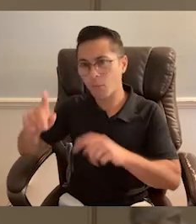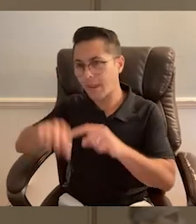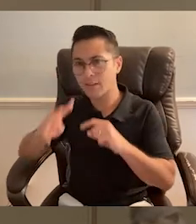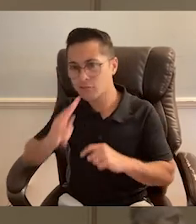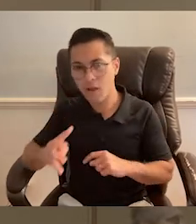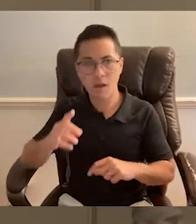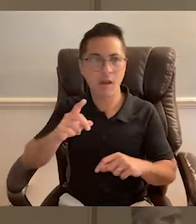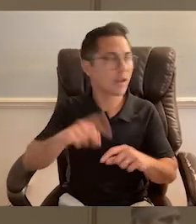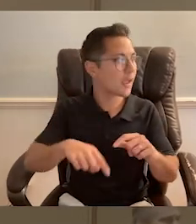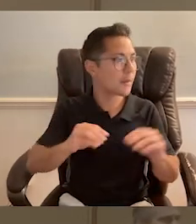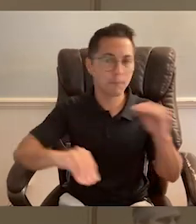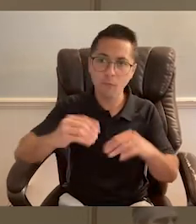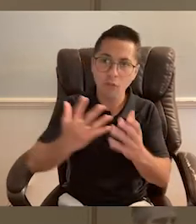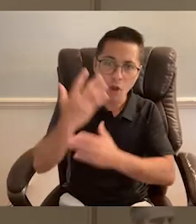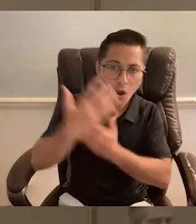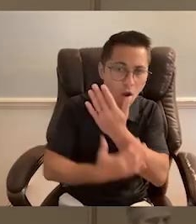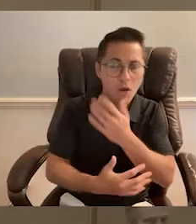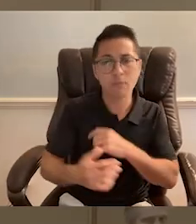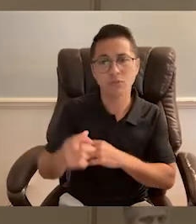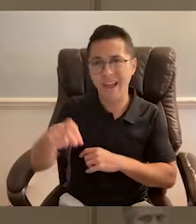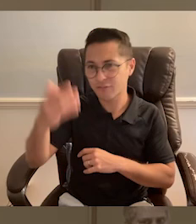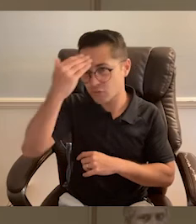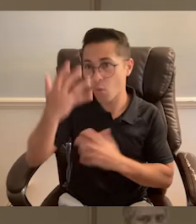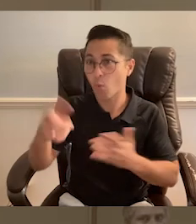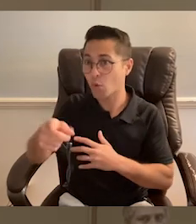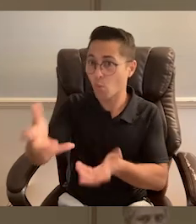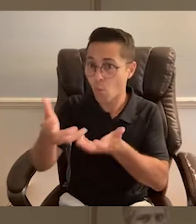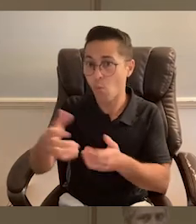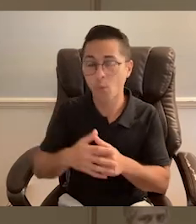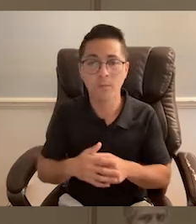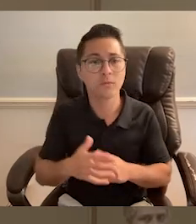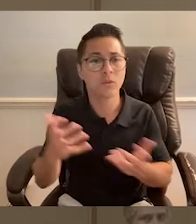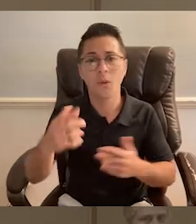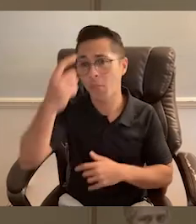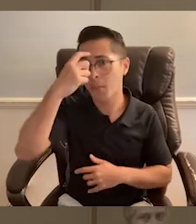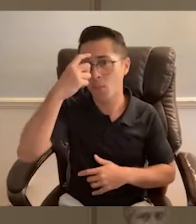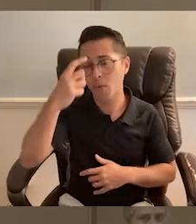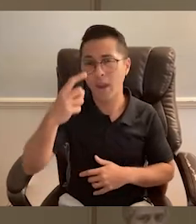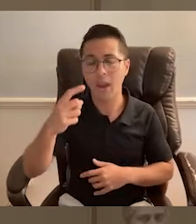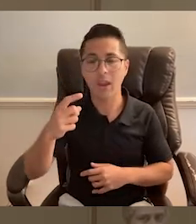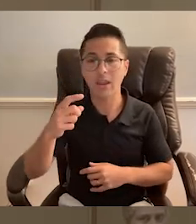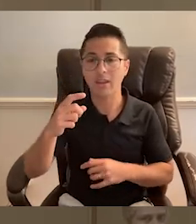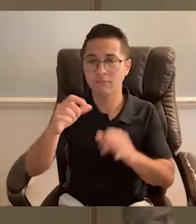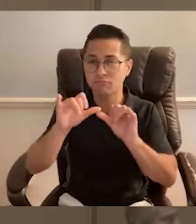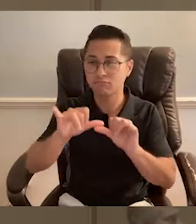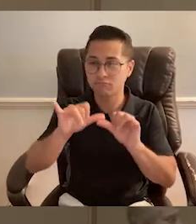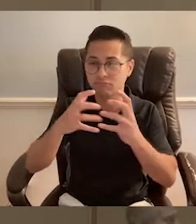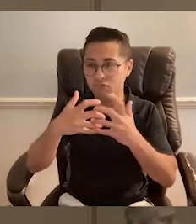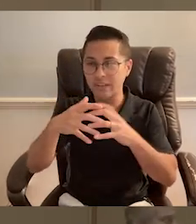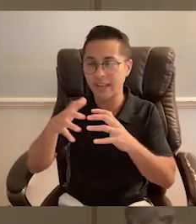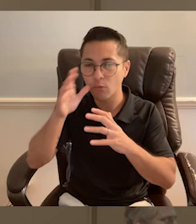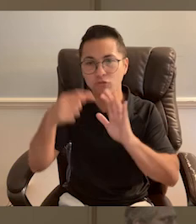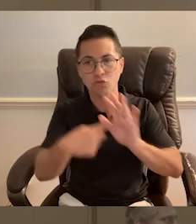or I want my mom, or I want mom, because it sees a picture of mom, dad, or caregiver, nurse. Is it capable of